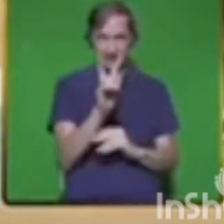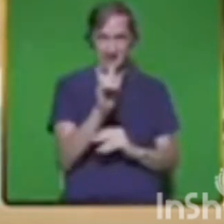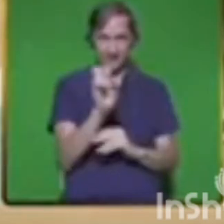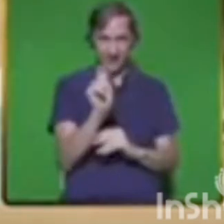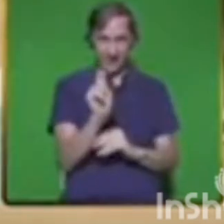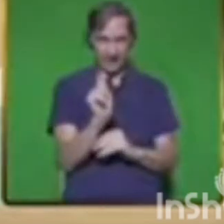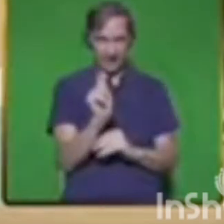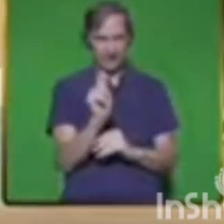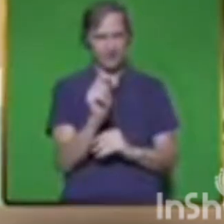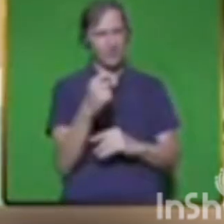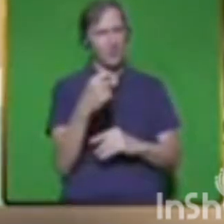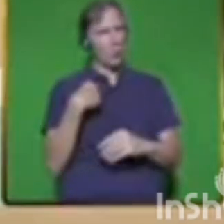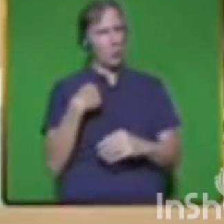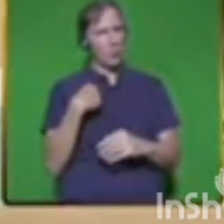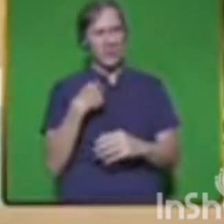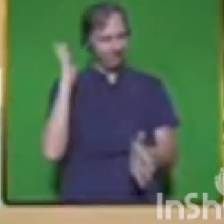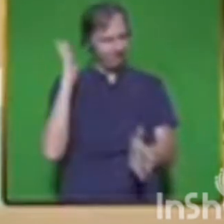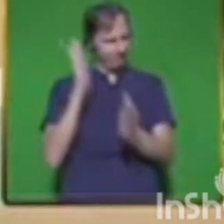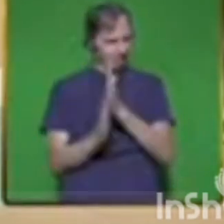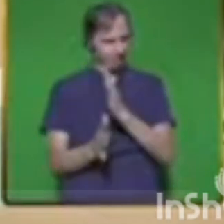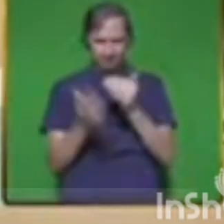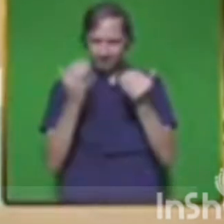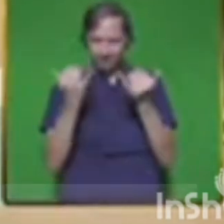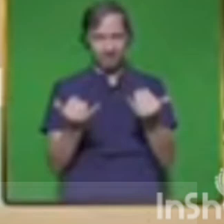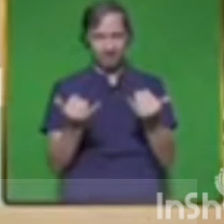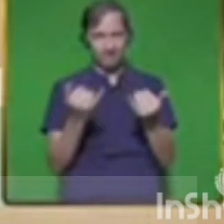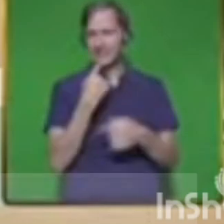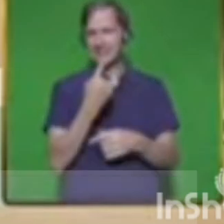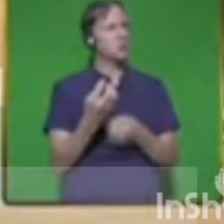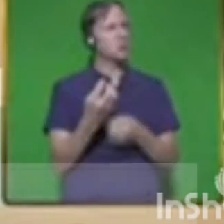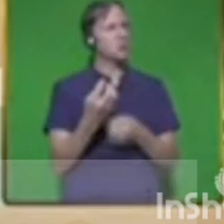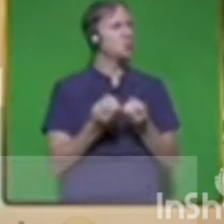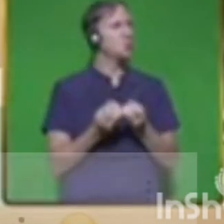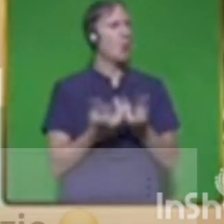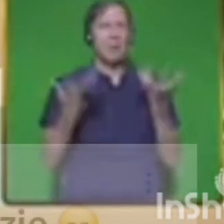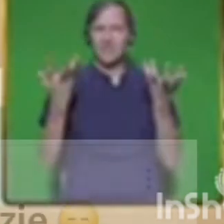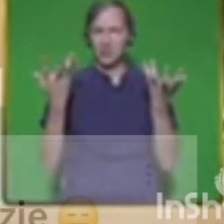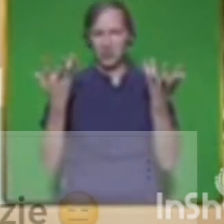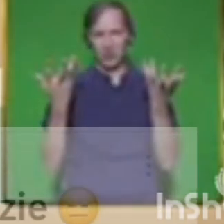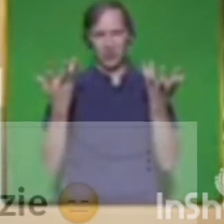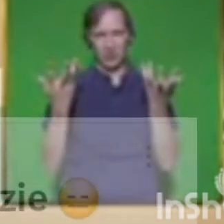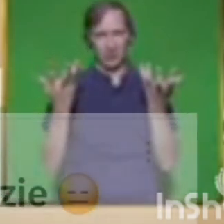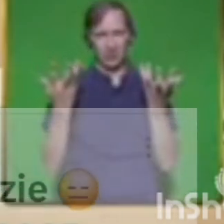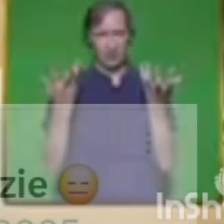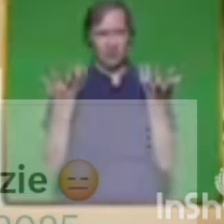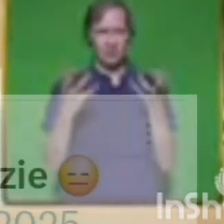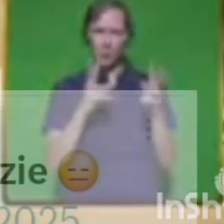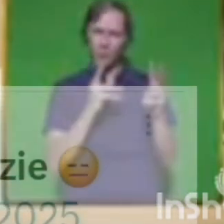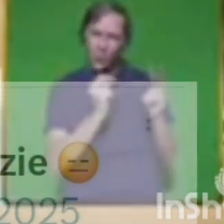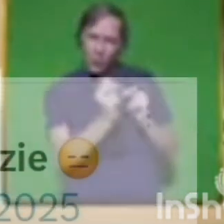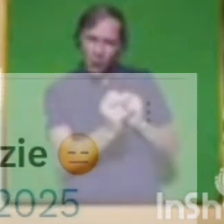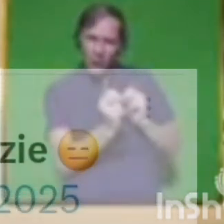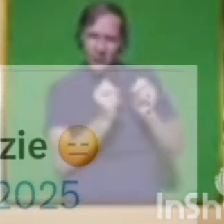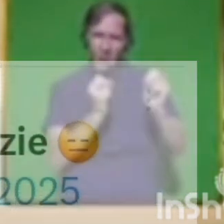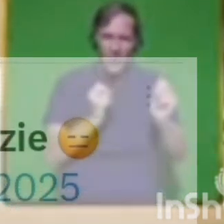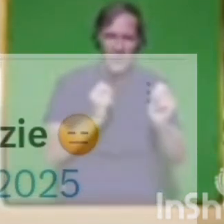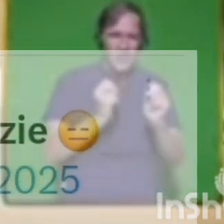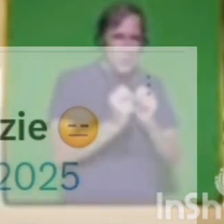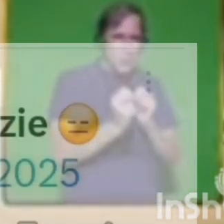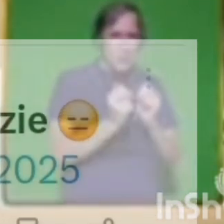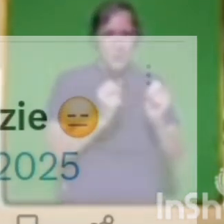We immediately said, that's too much. We were negotiating, we were fighting,